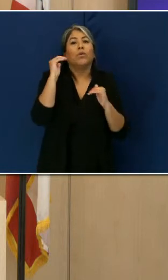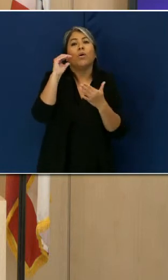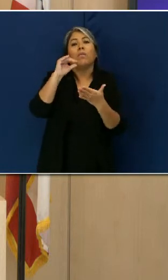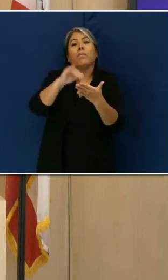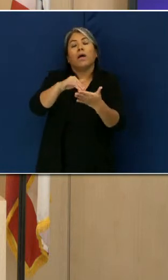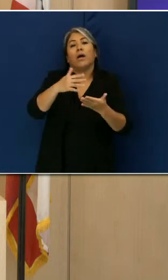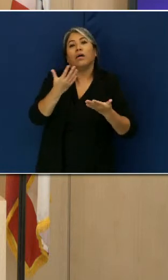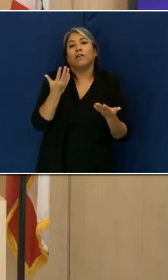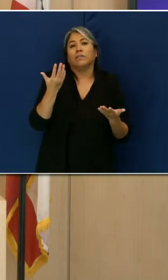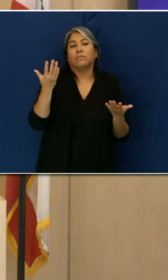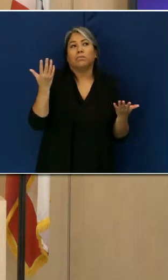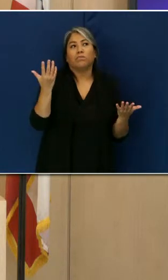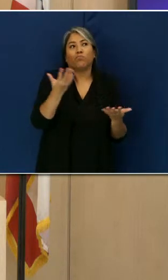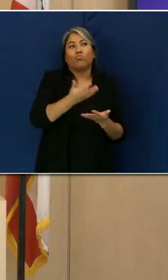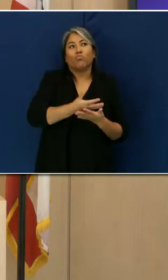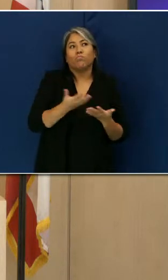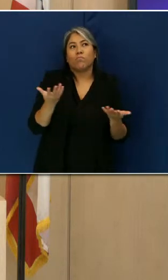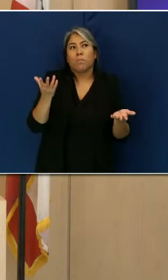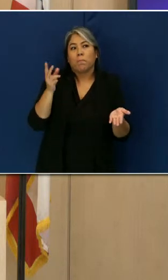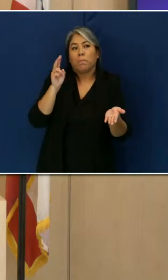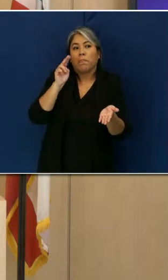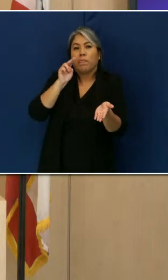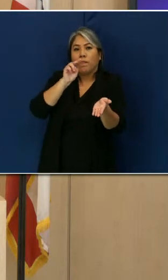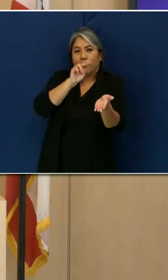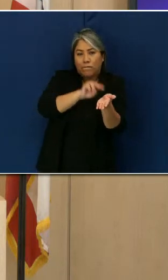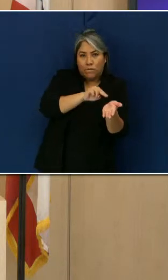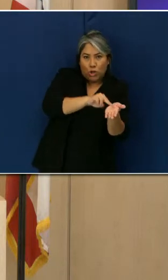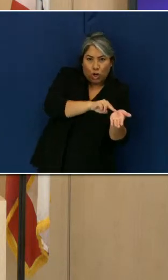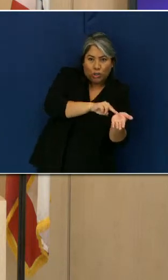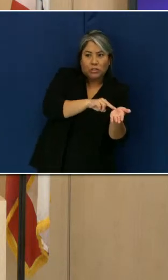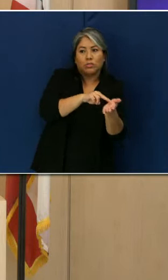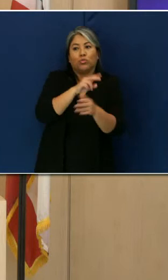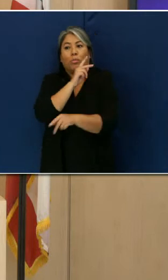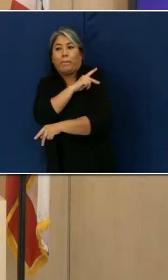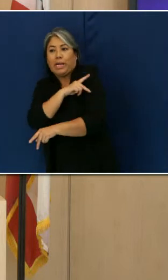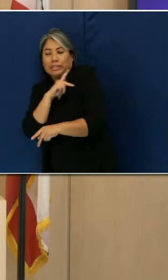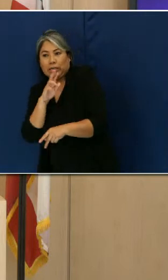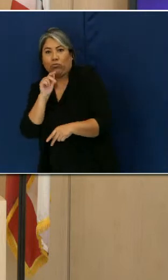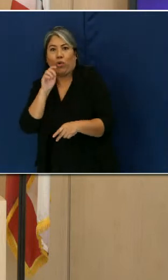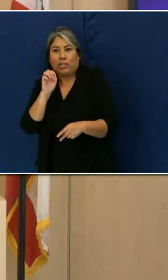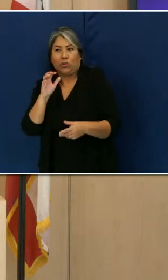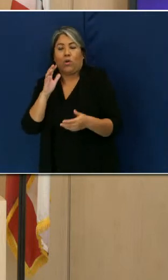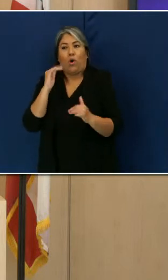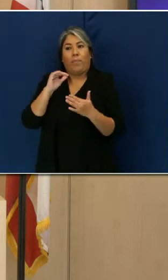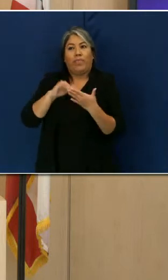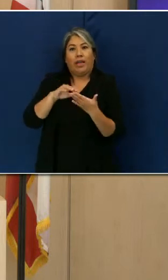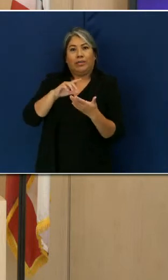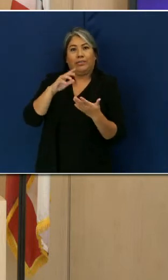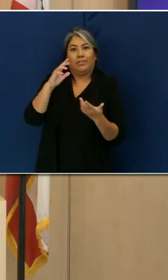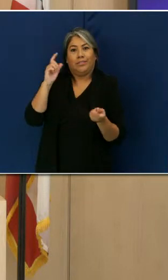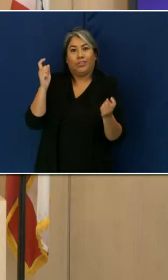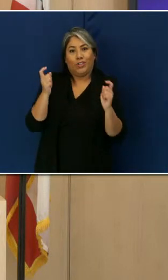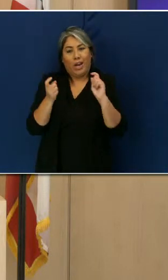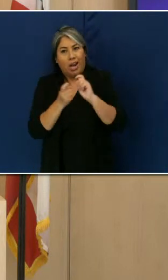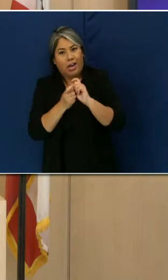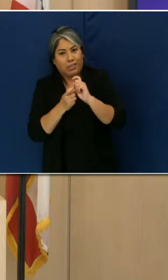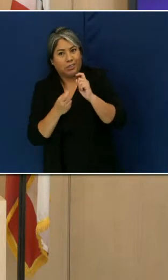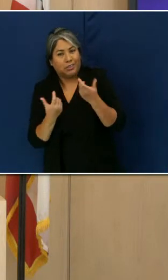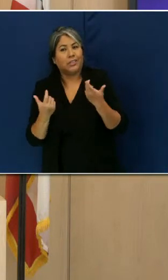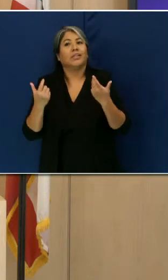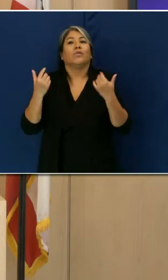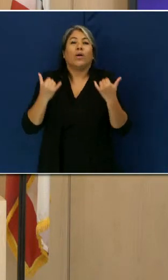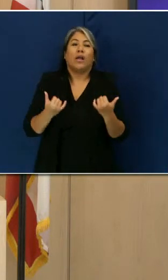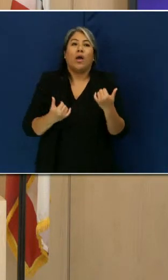by the nurse to ICU patient ratio change, that will help. But there are